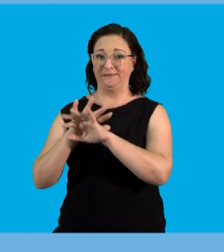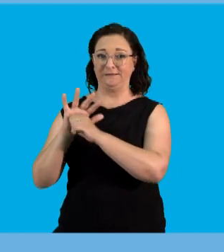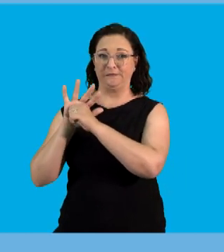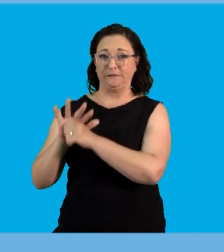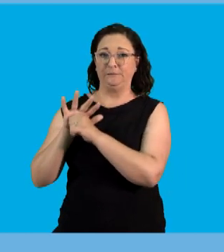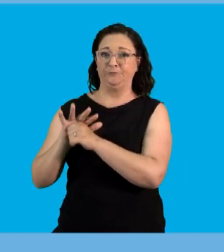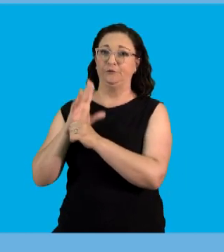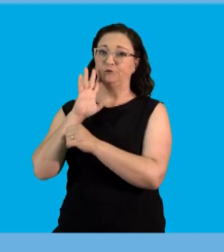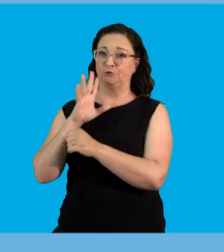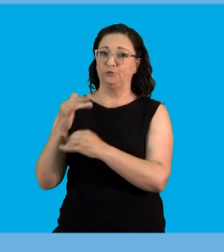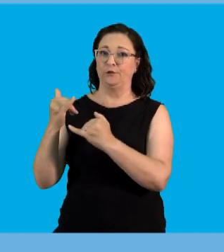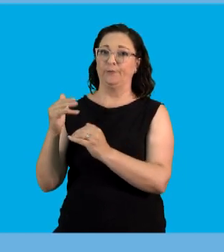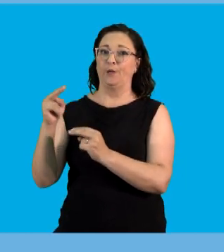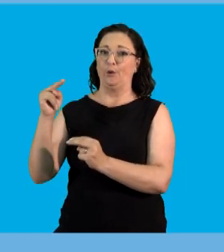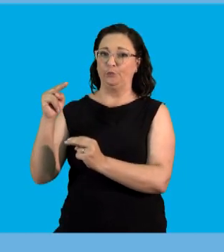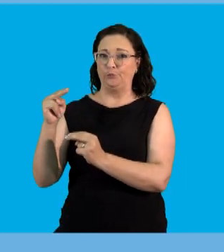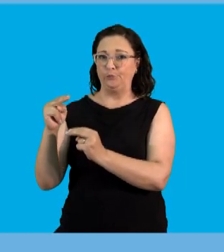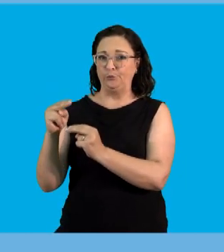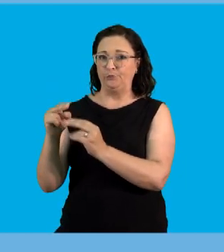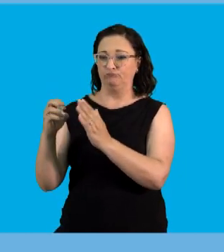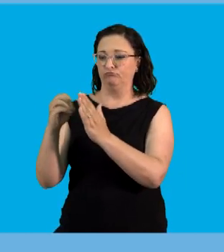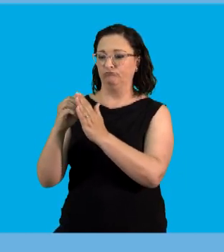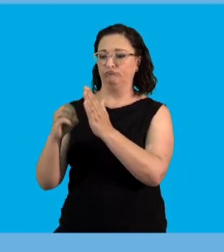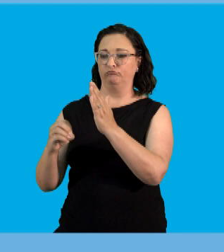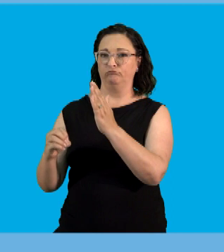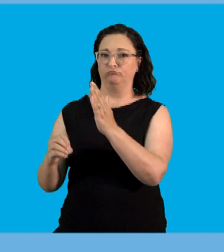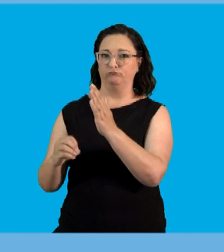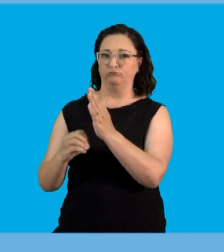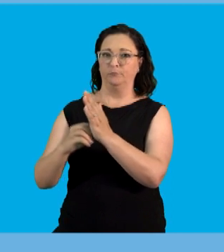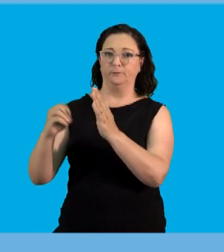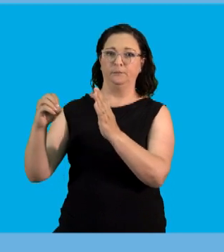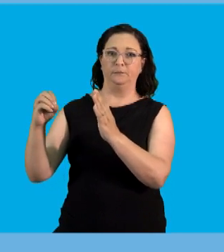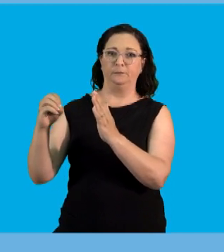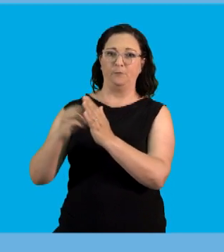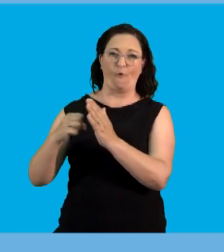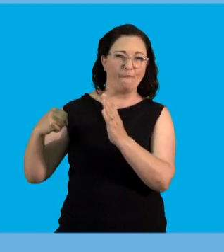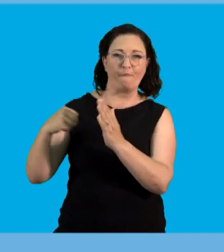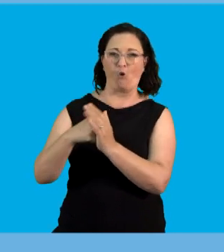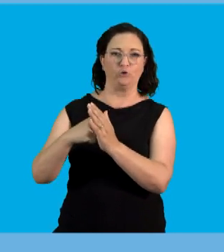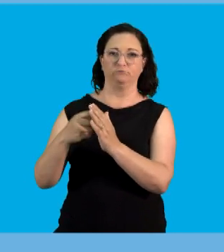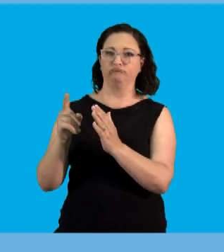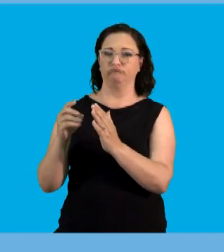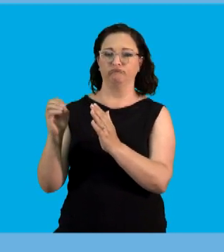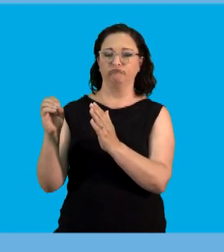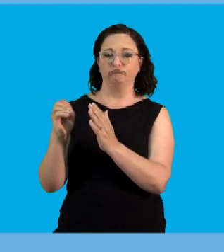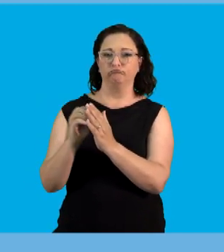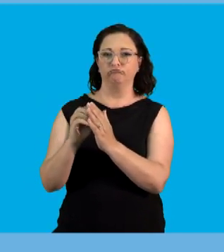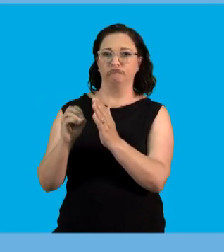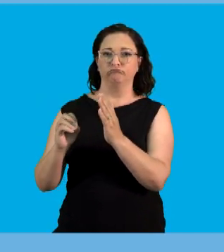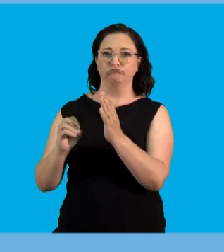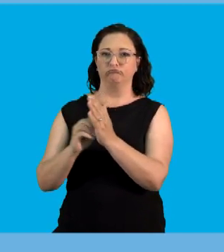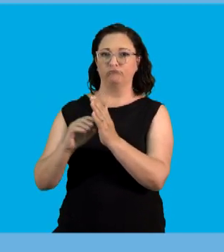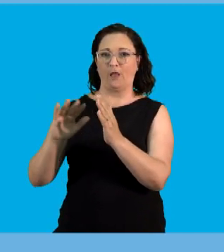will decrease because the particles will bounce against the side of the container less frequently and with less force. Because